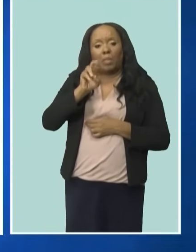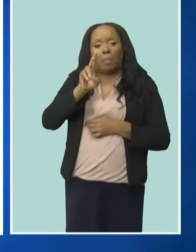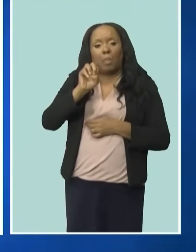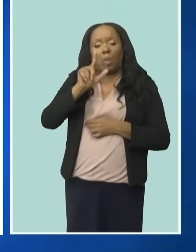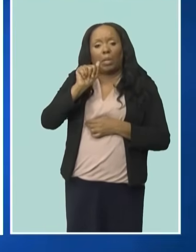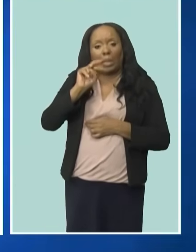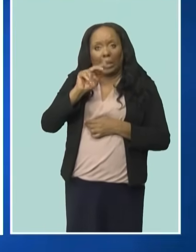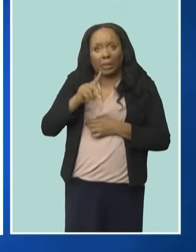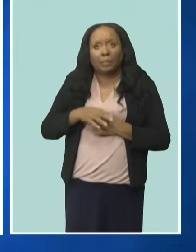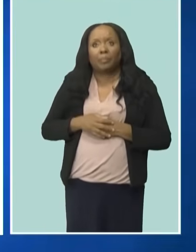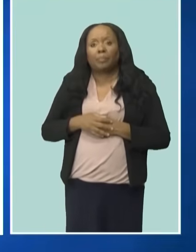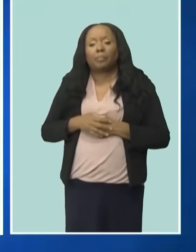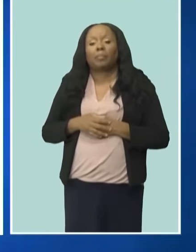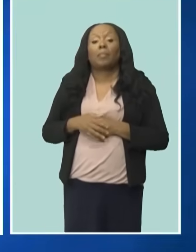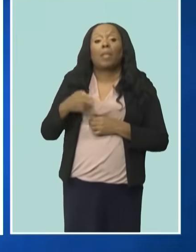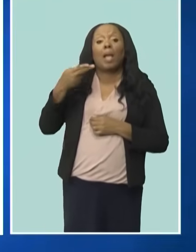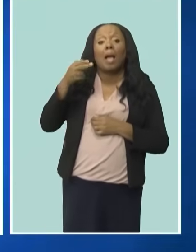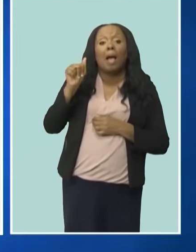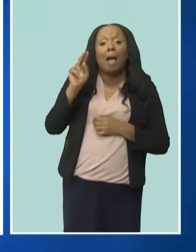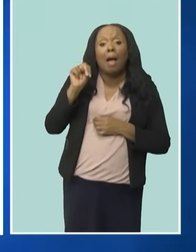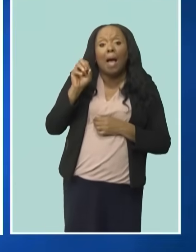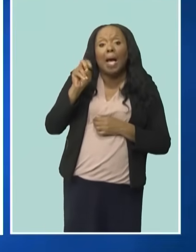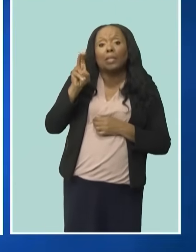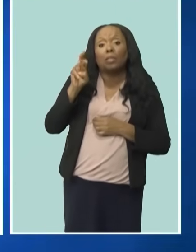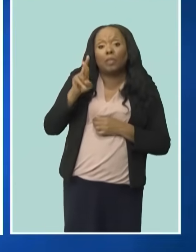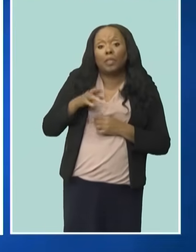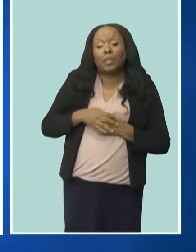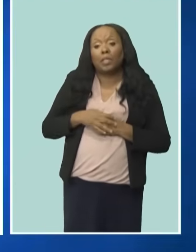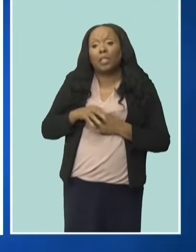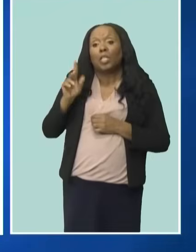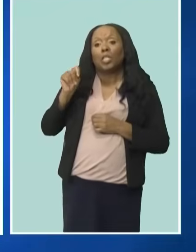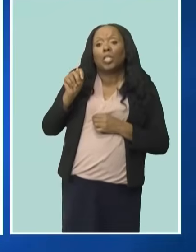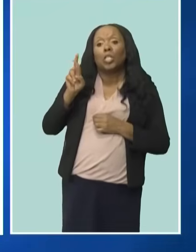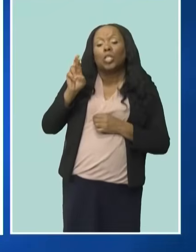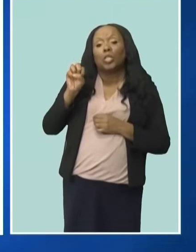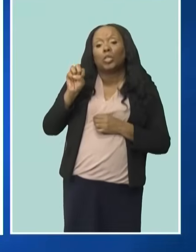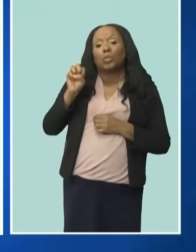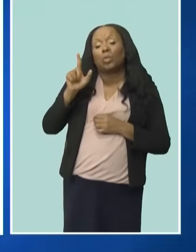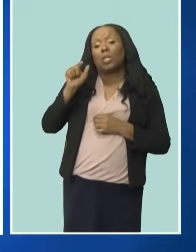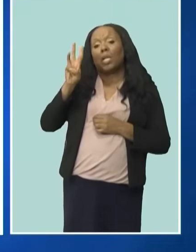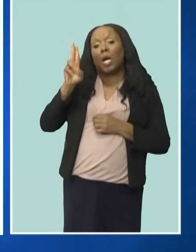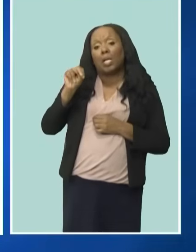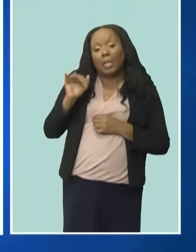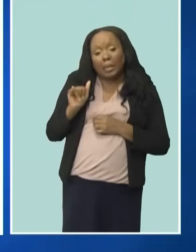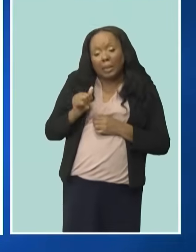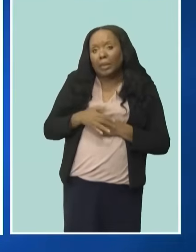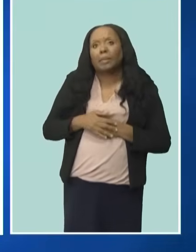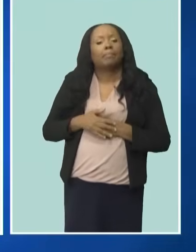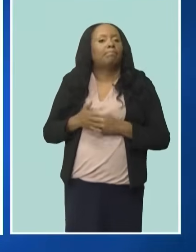Also parts of Hanover, parts of Trelawney as well have been completely devastated by this